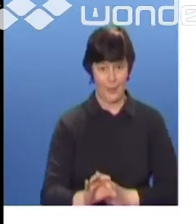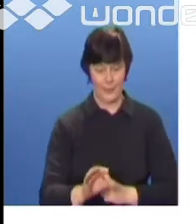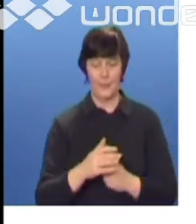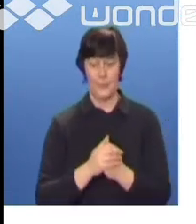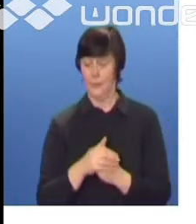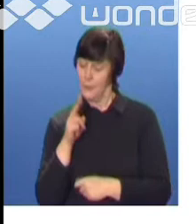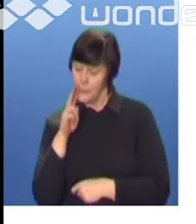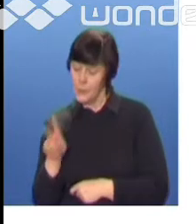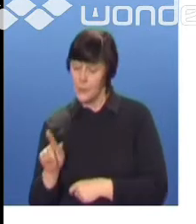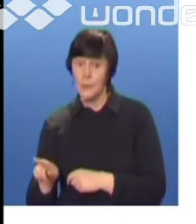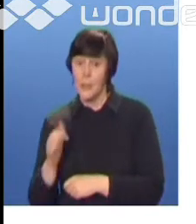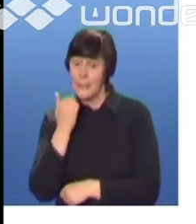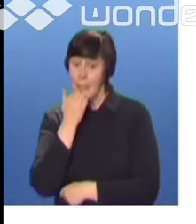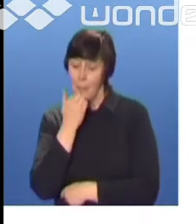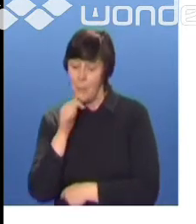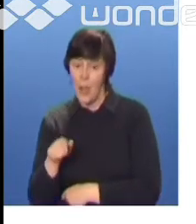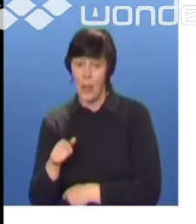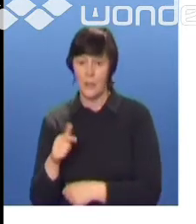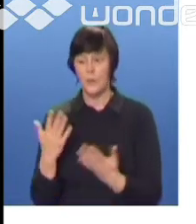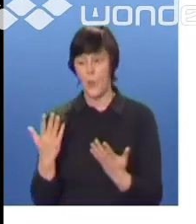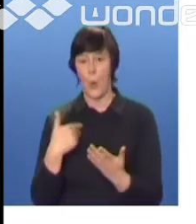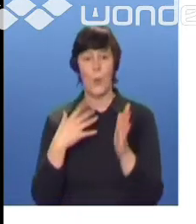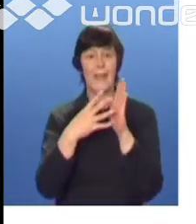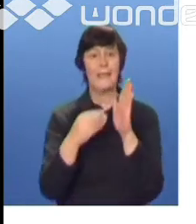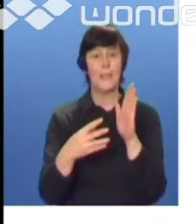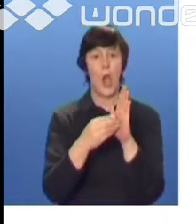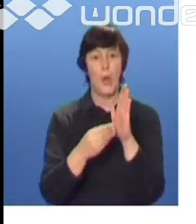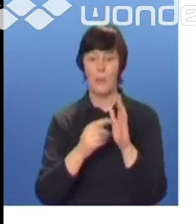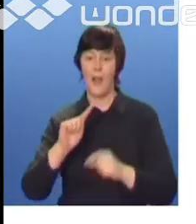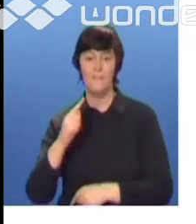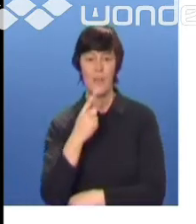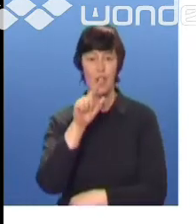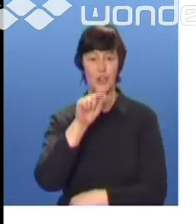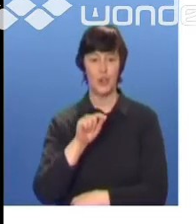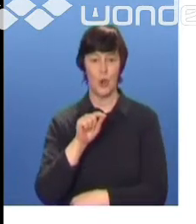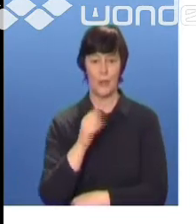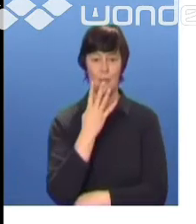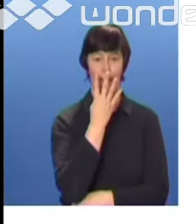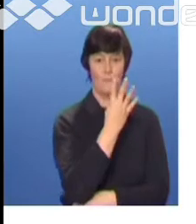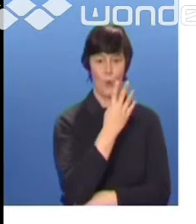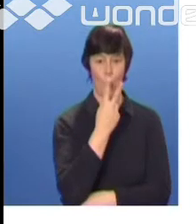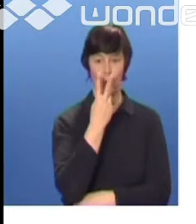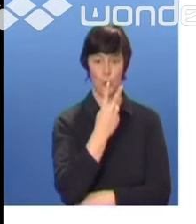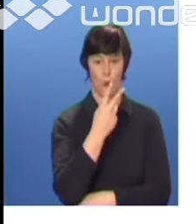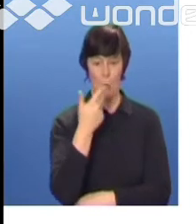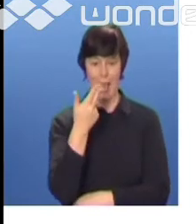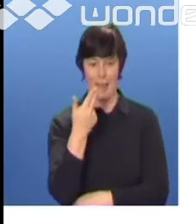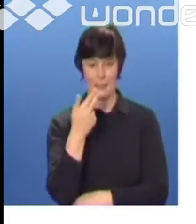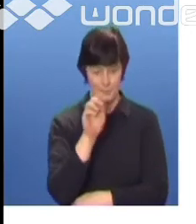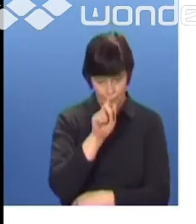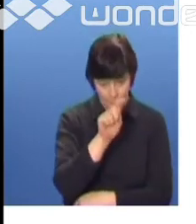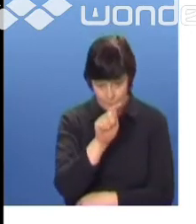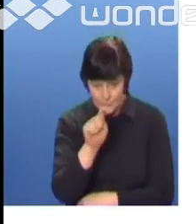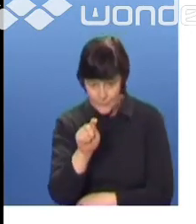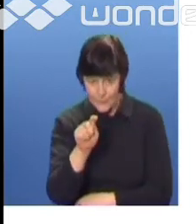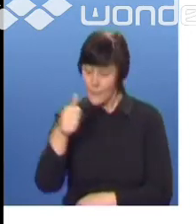bidding for more than one property, in the spaces provided. So for instance, my first choice is number 428, so